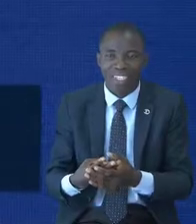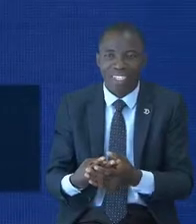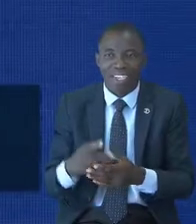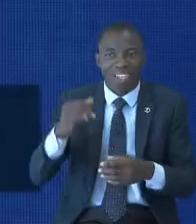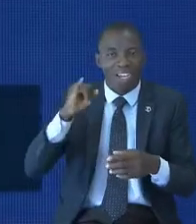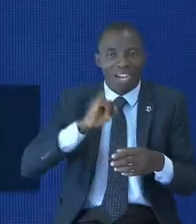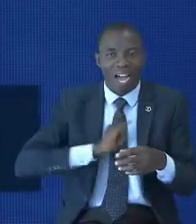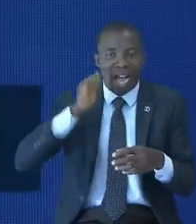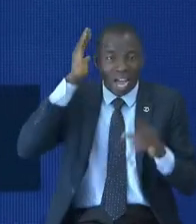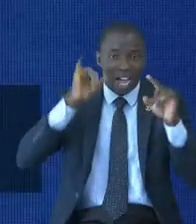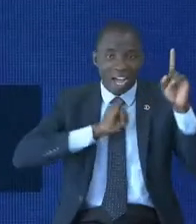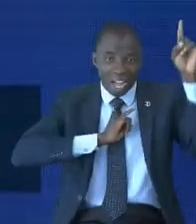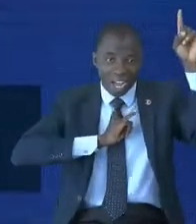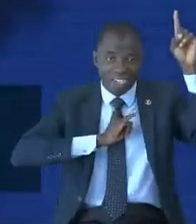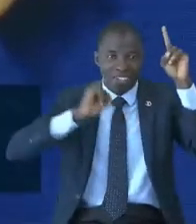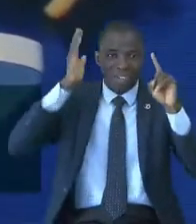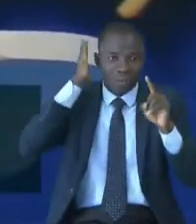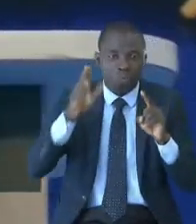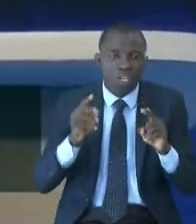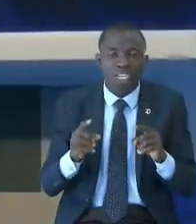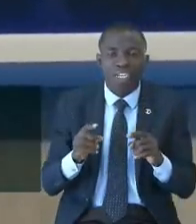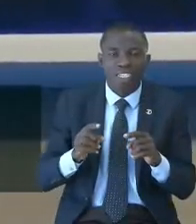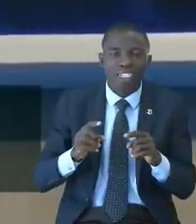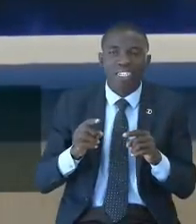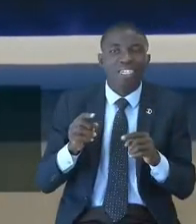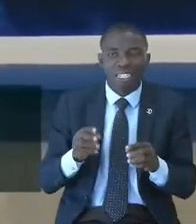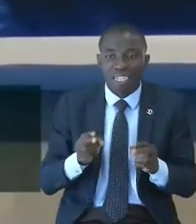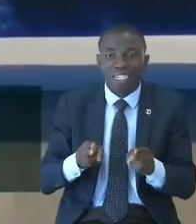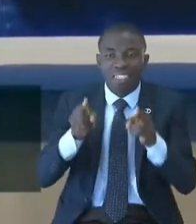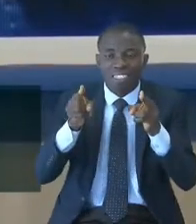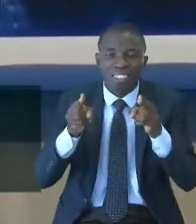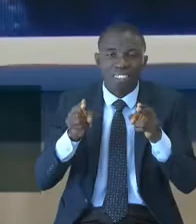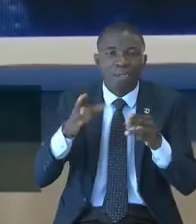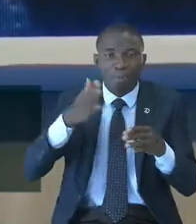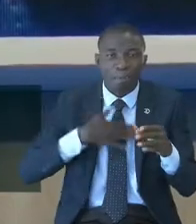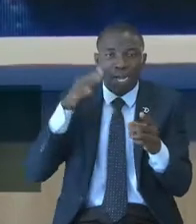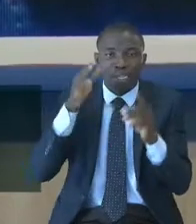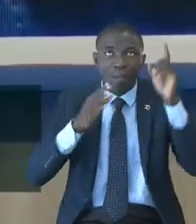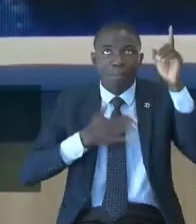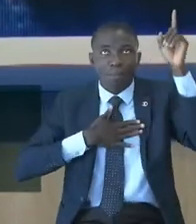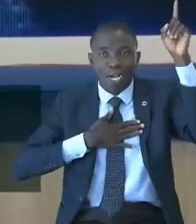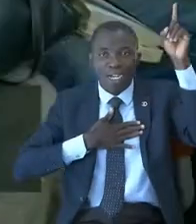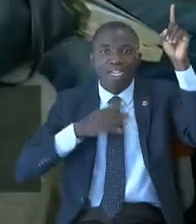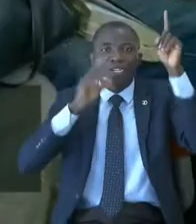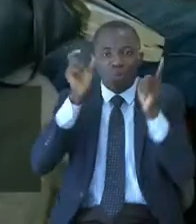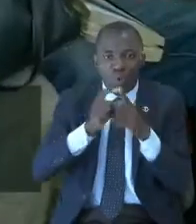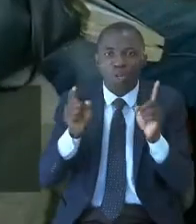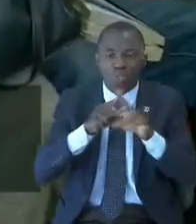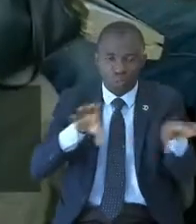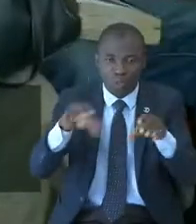will hasten my word to perform it. You didn't say amen to that